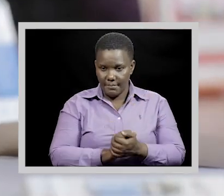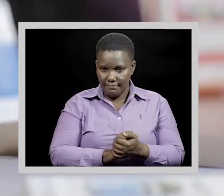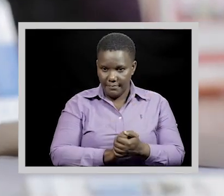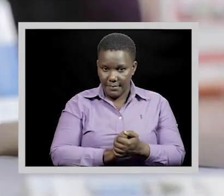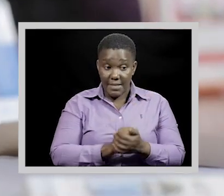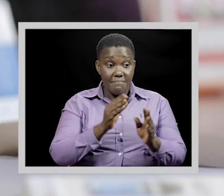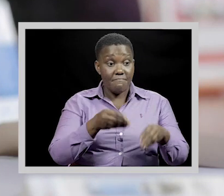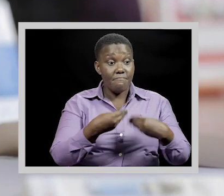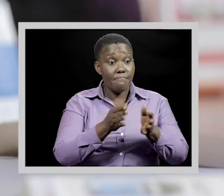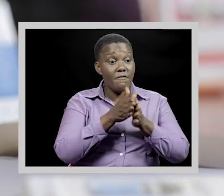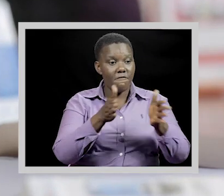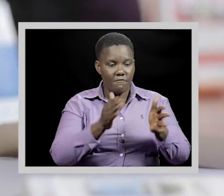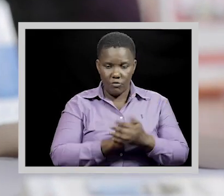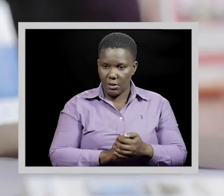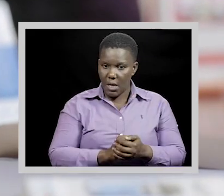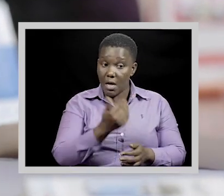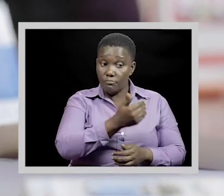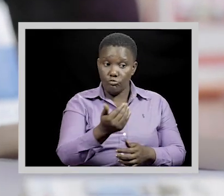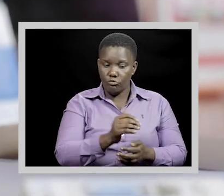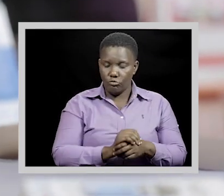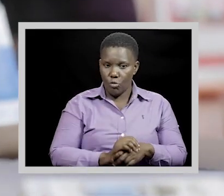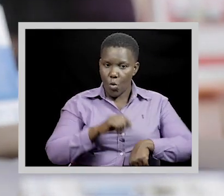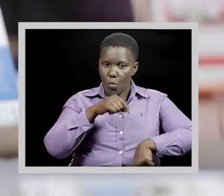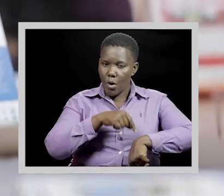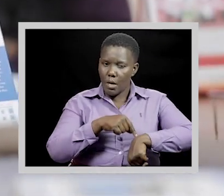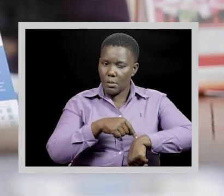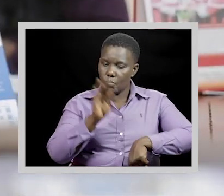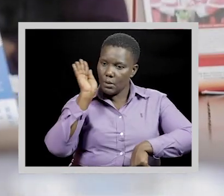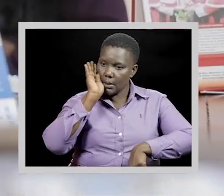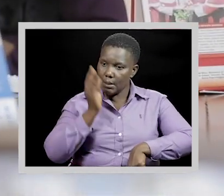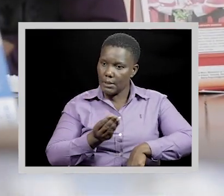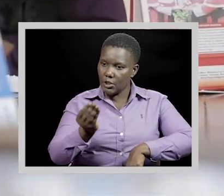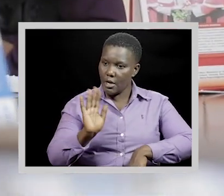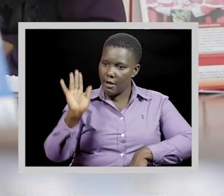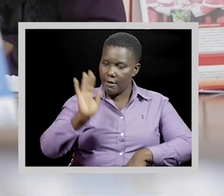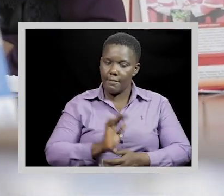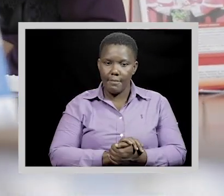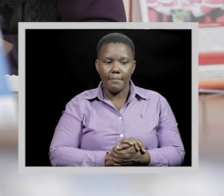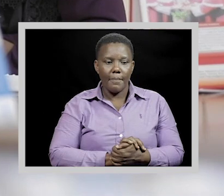Give breaks to the accused child during the hearing of the case.